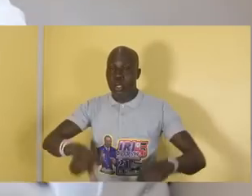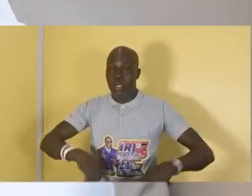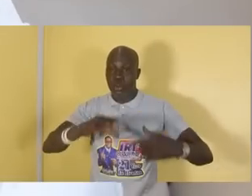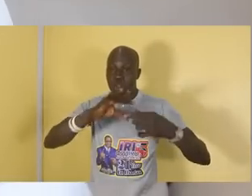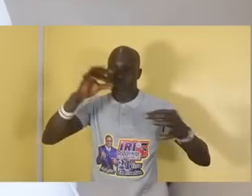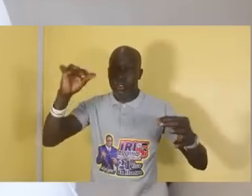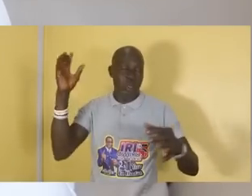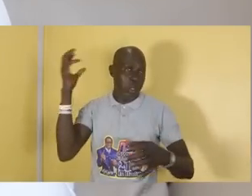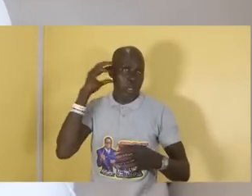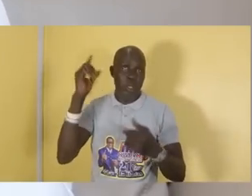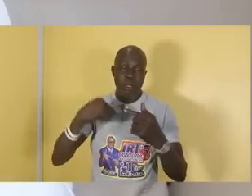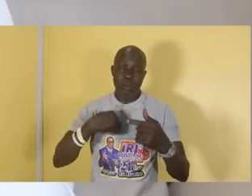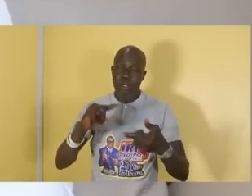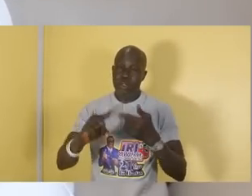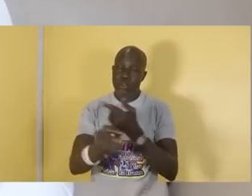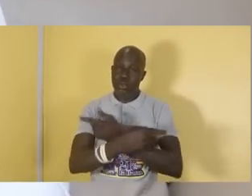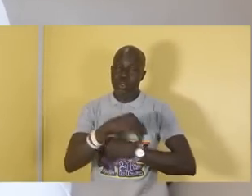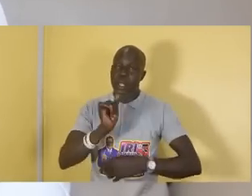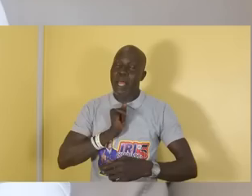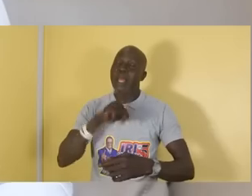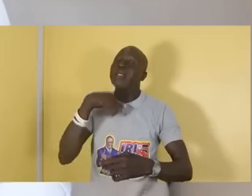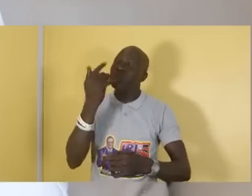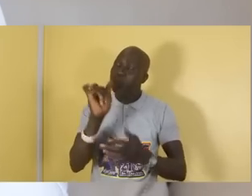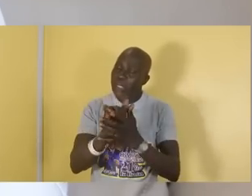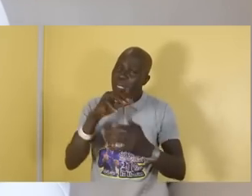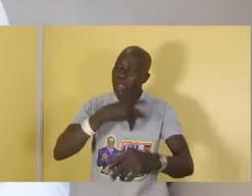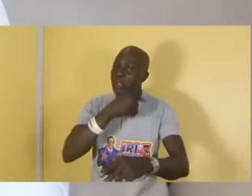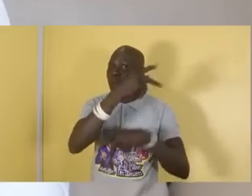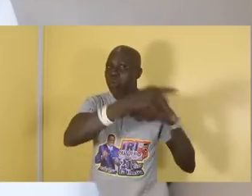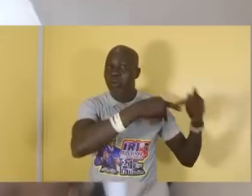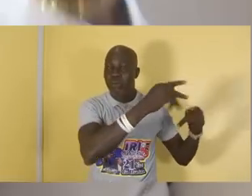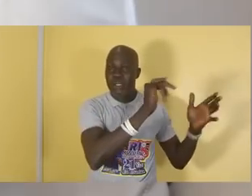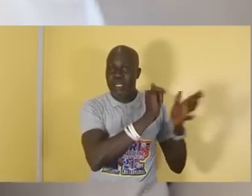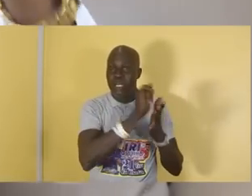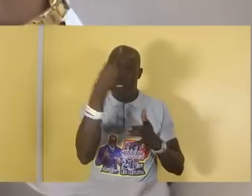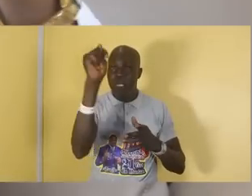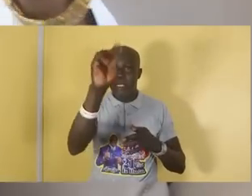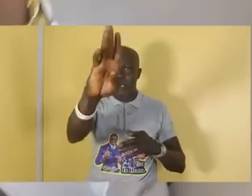Every soul that is hearing me today, I speak as prophecy that